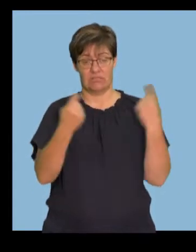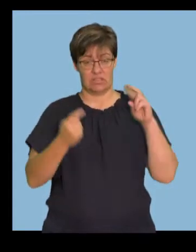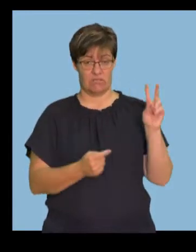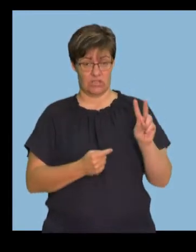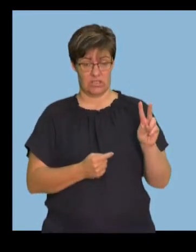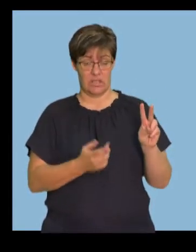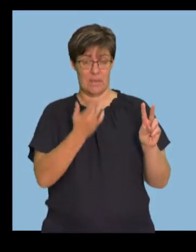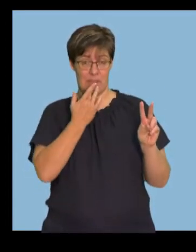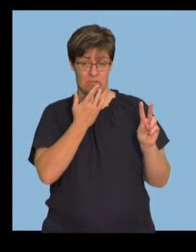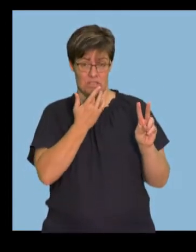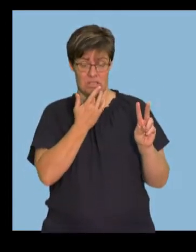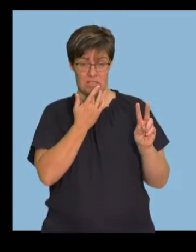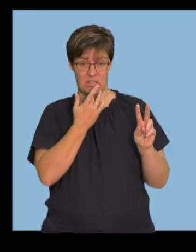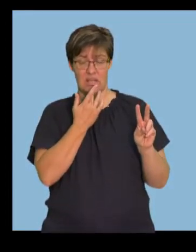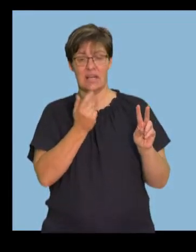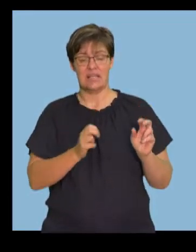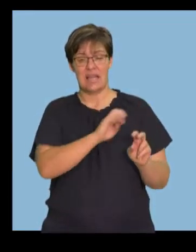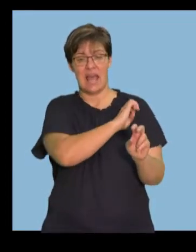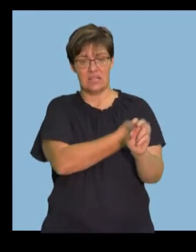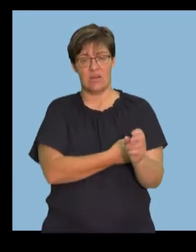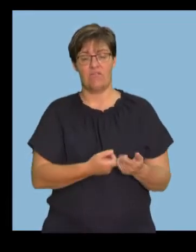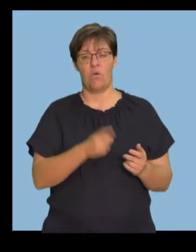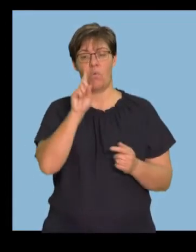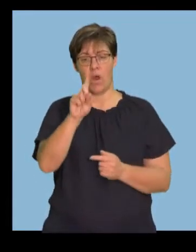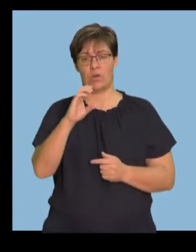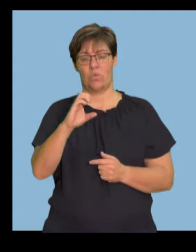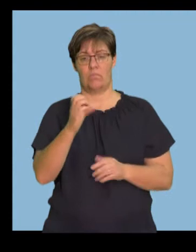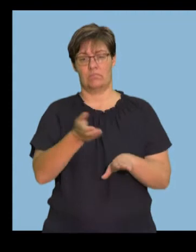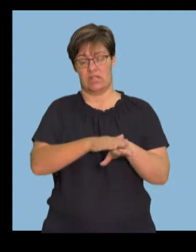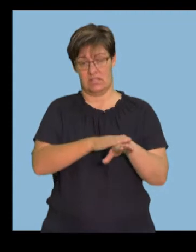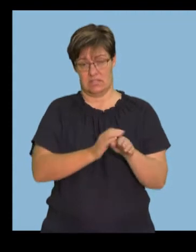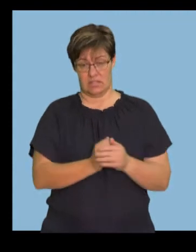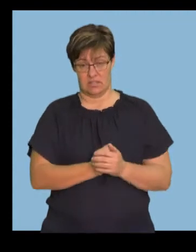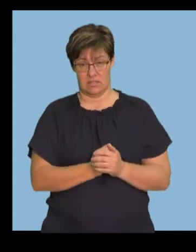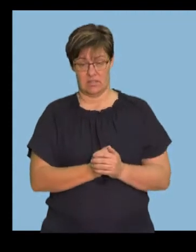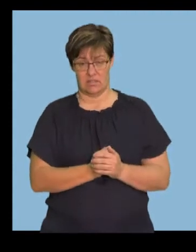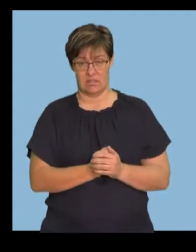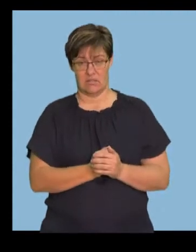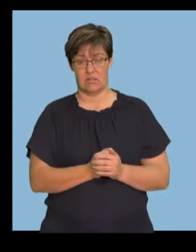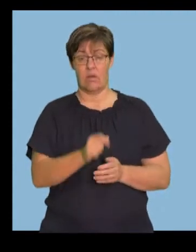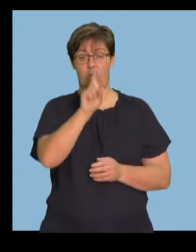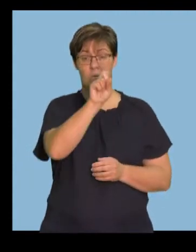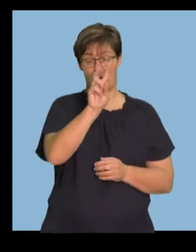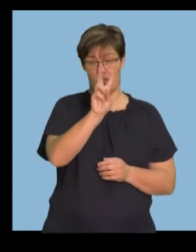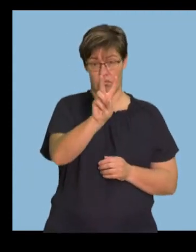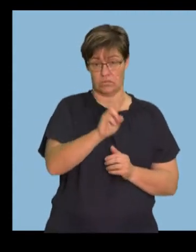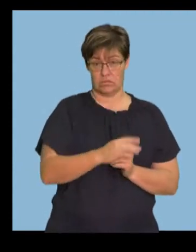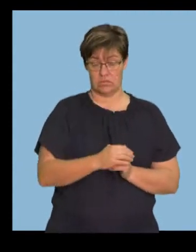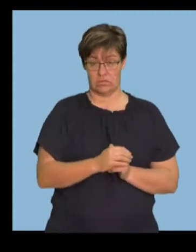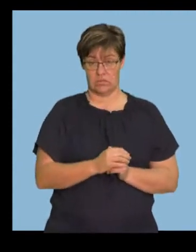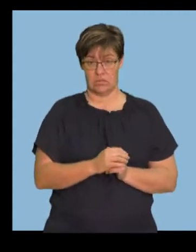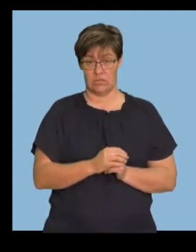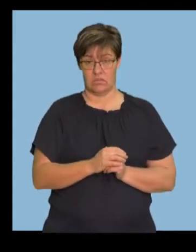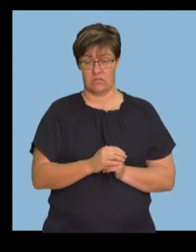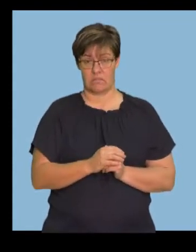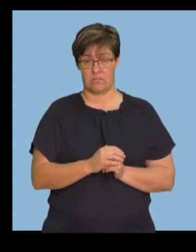or voltage of a battery is the energy supplied per coulomb of charge. We're also familiar with the fact that 1 volt,